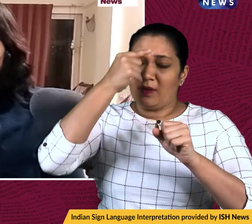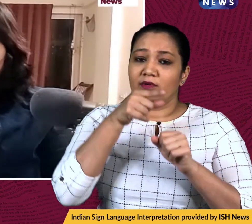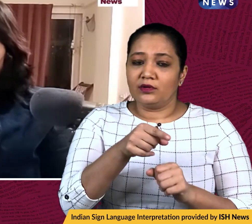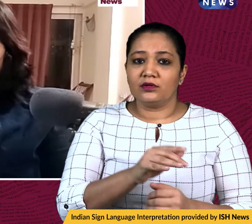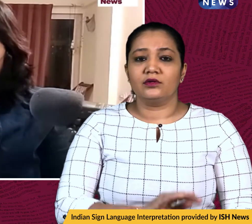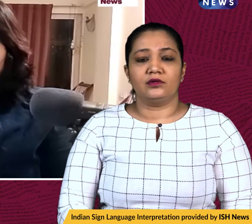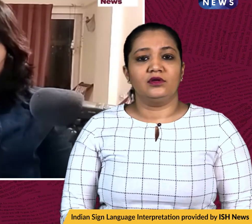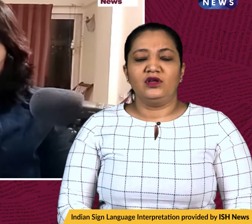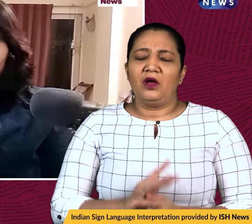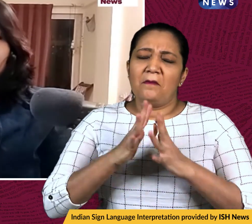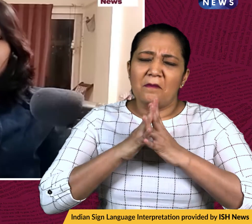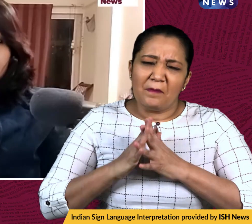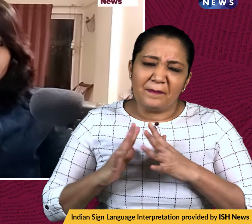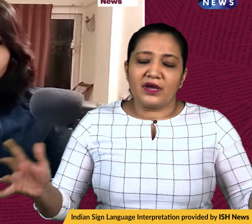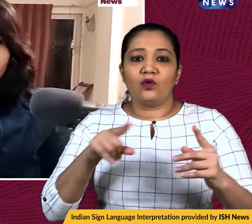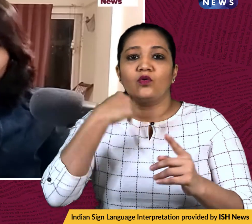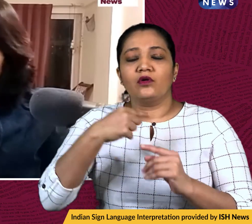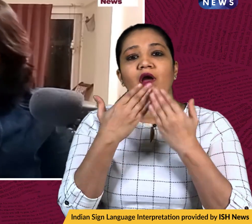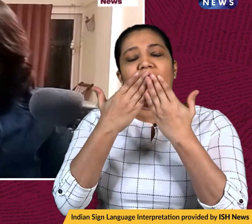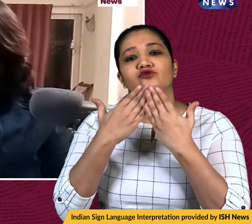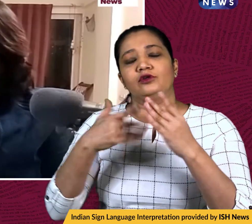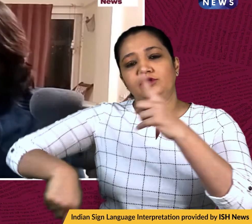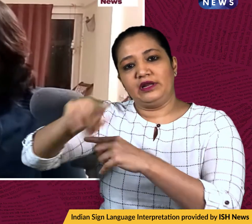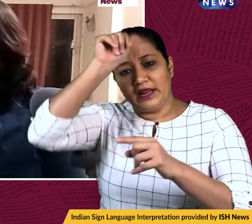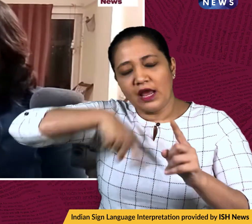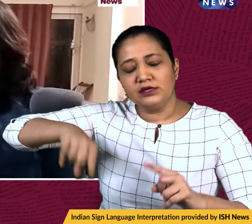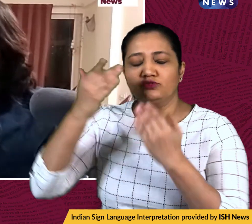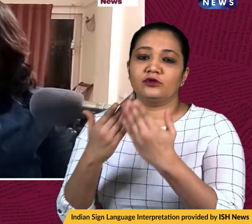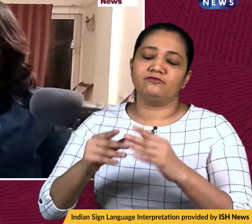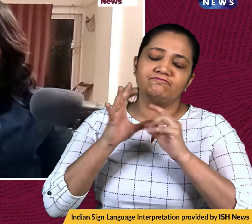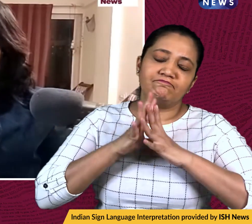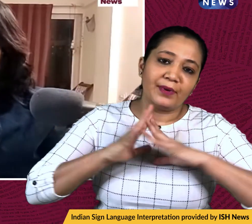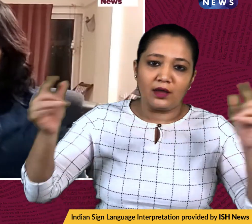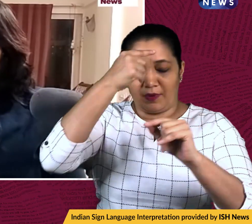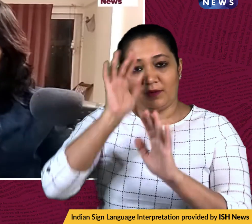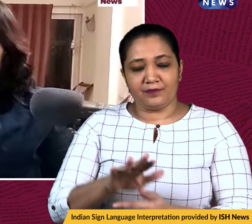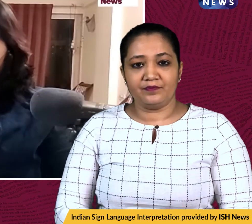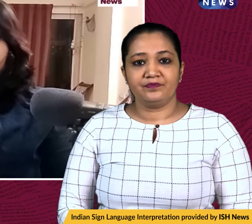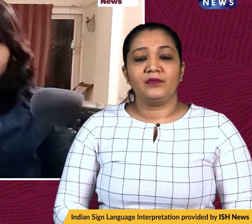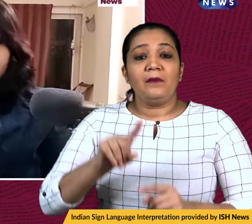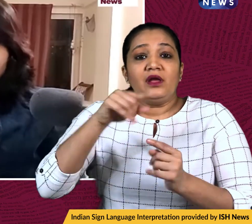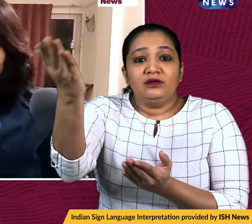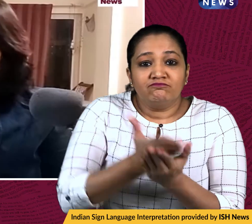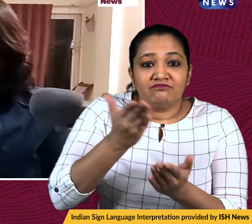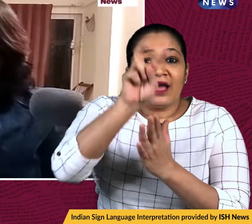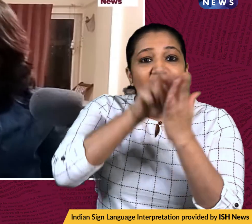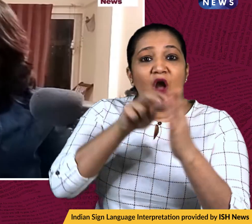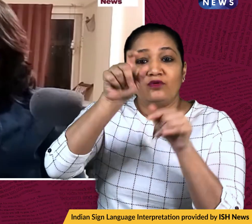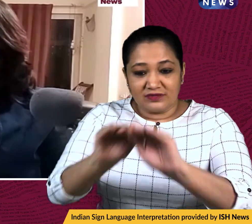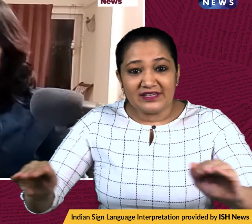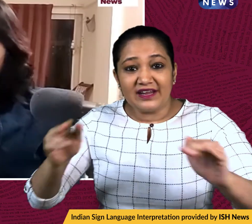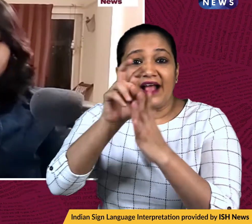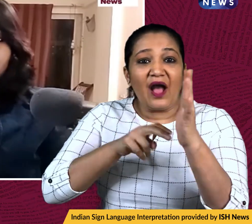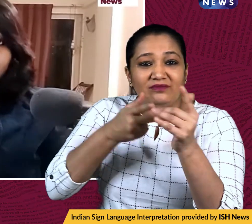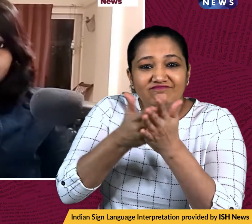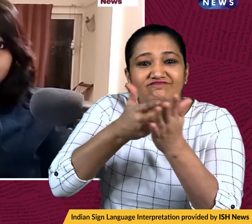a significant impact on the Indian education system, and there has been a decline in the enrollment of rural children in the age